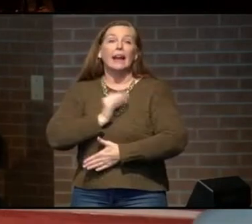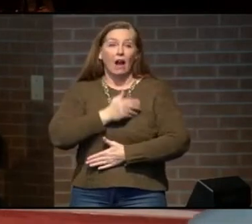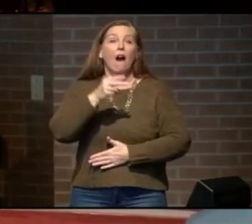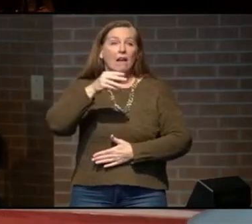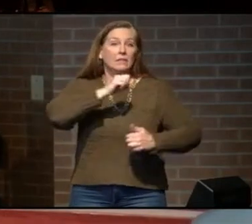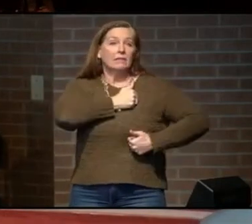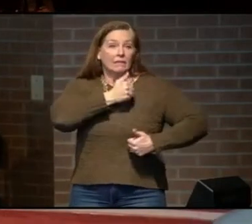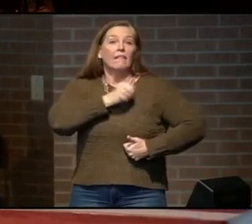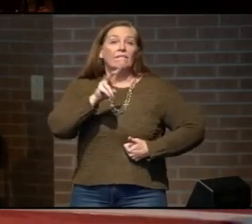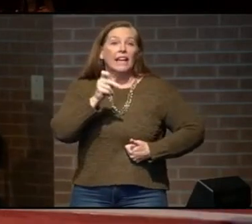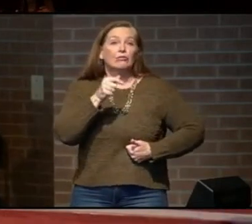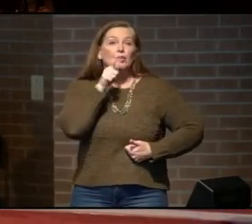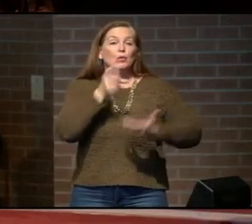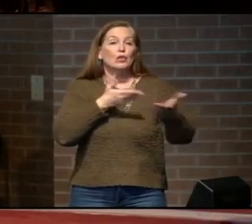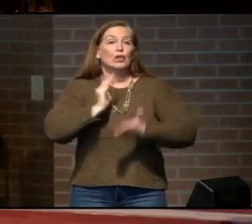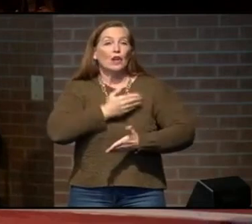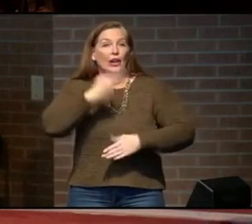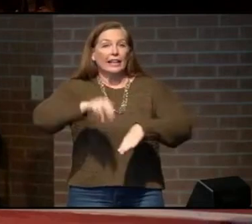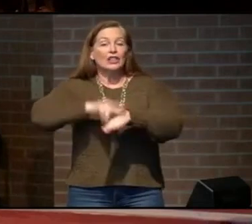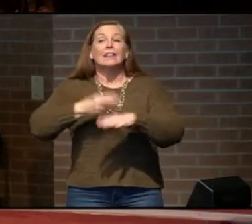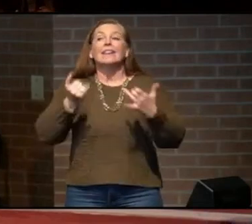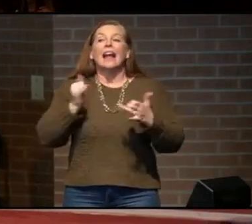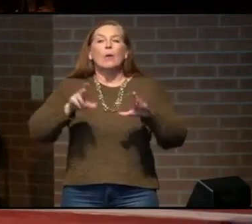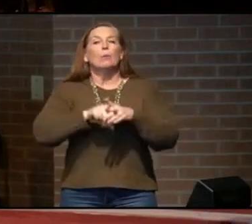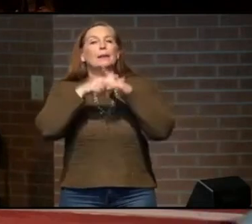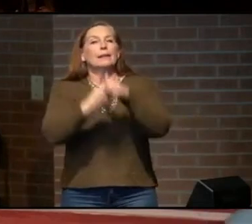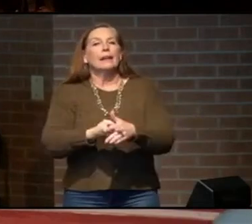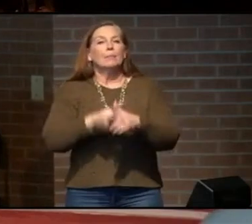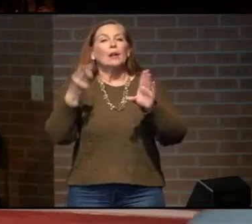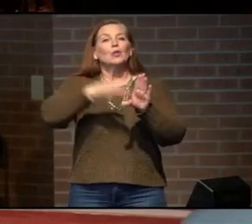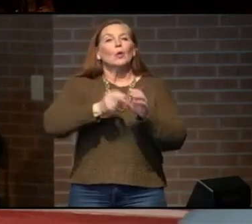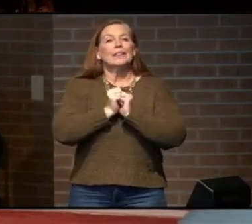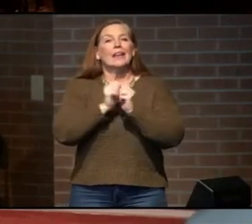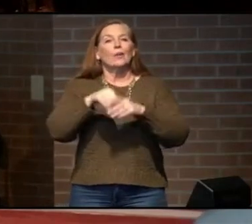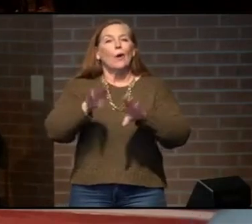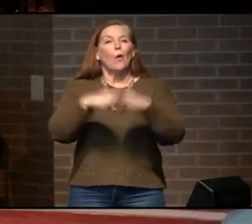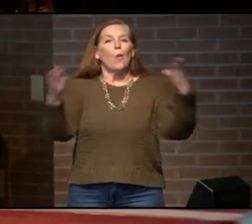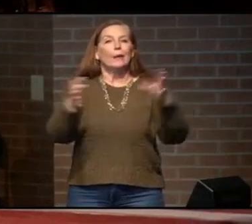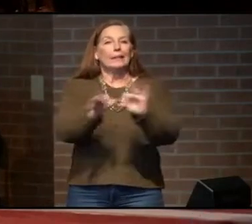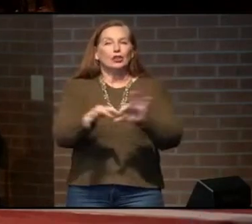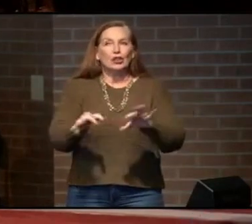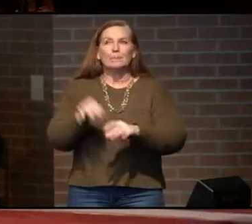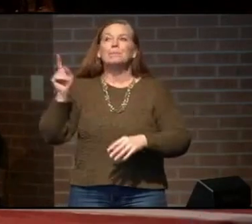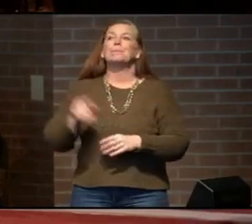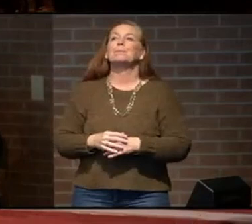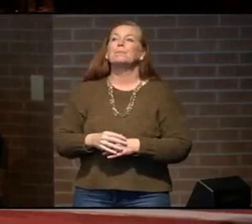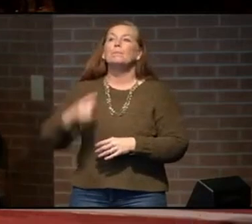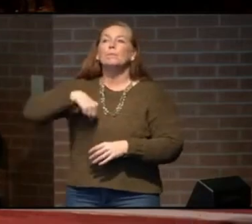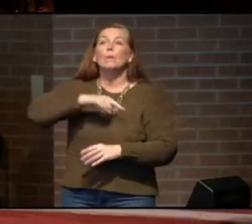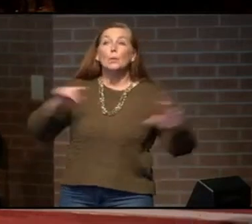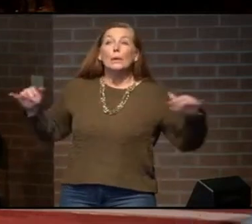nation. And now let us begin by joining together in our opening liturgy. We gather to